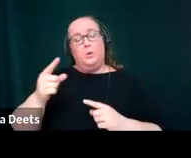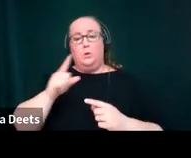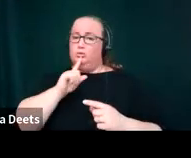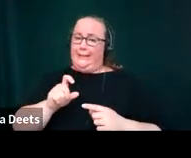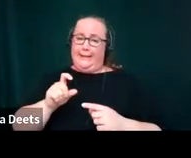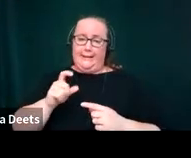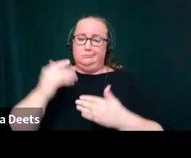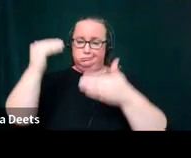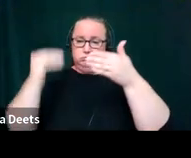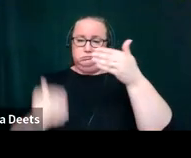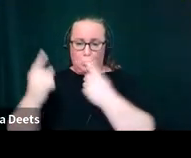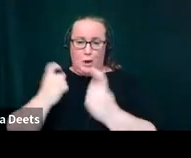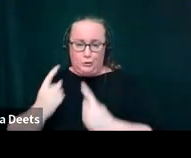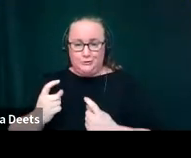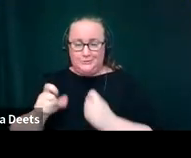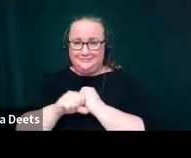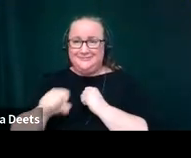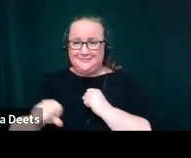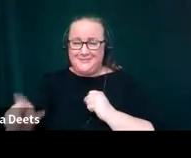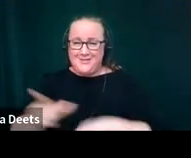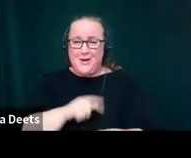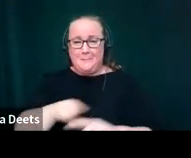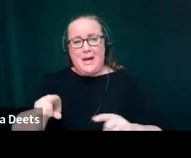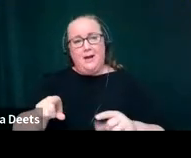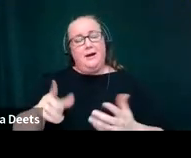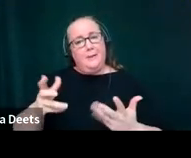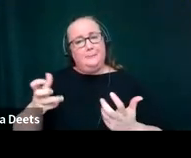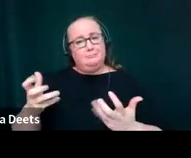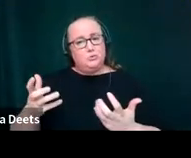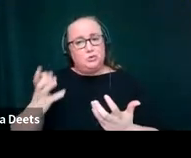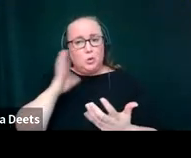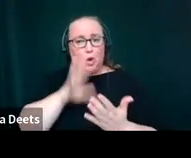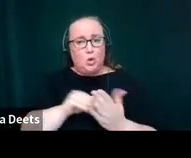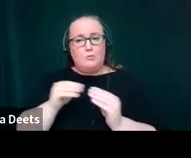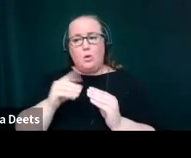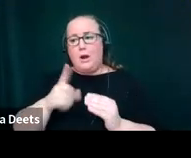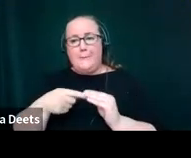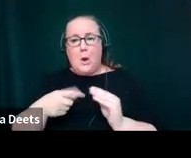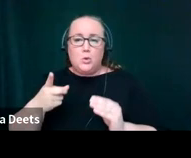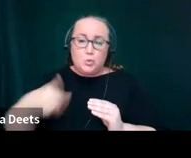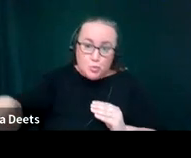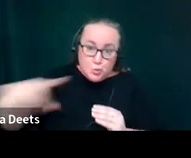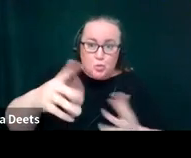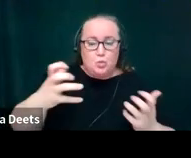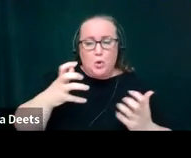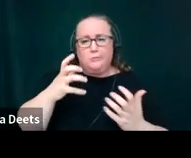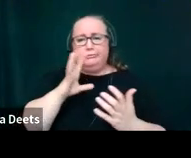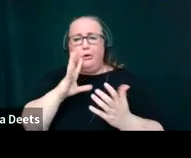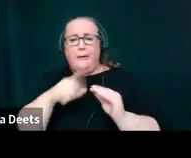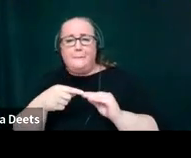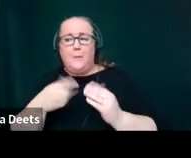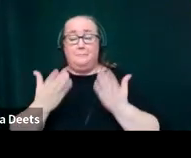than what I have here, and I'm eager to learn more about what this audience wants to talk about, perhaps in future